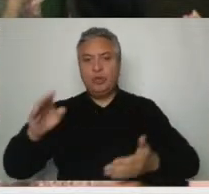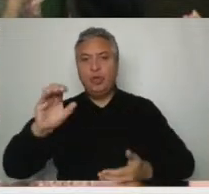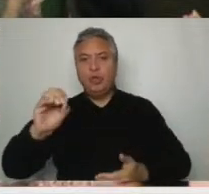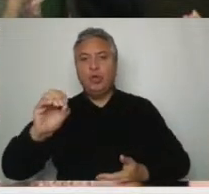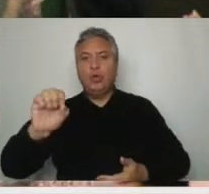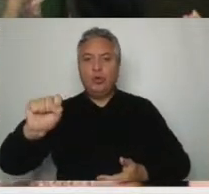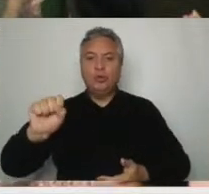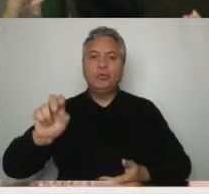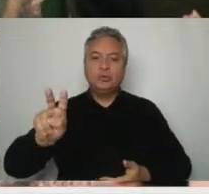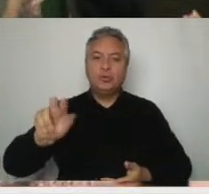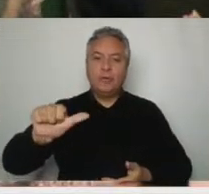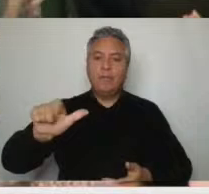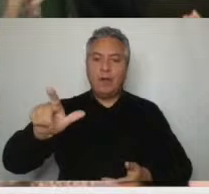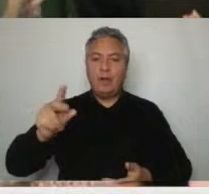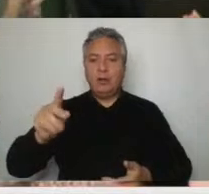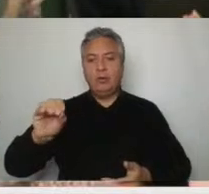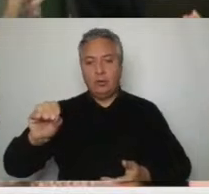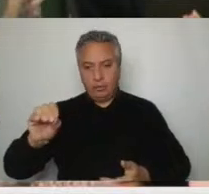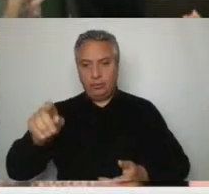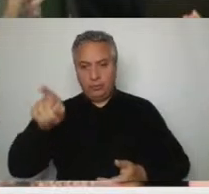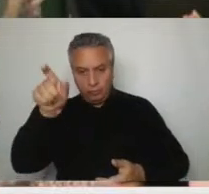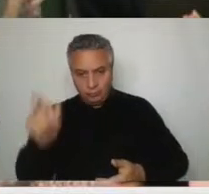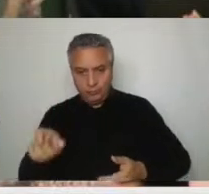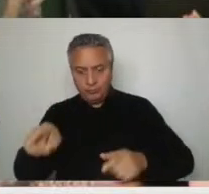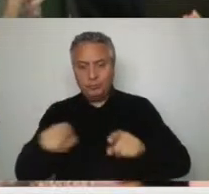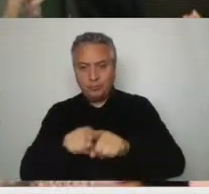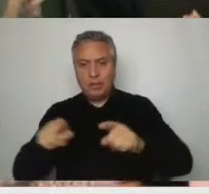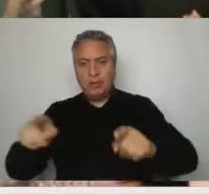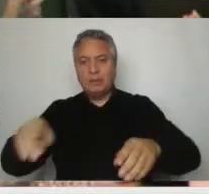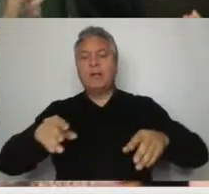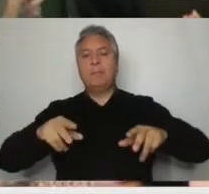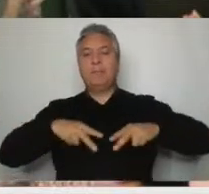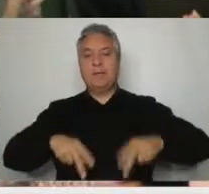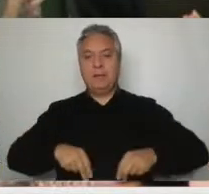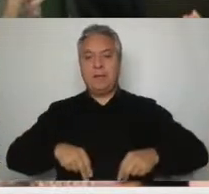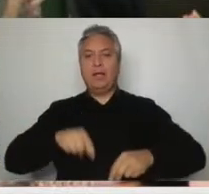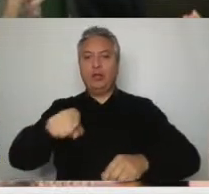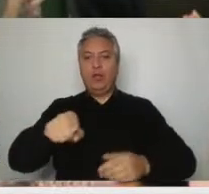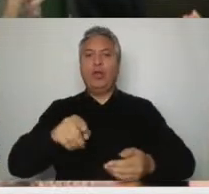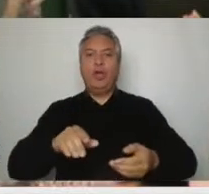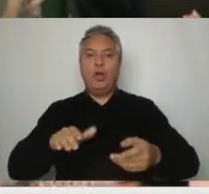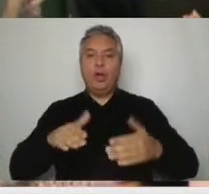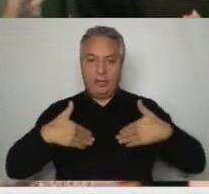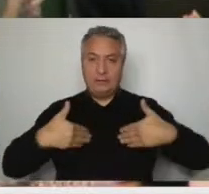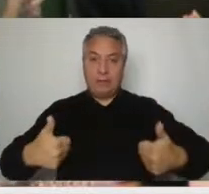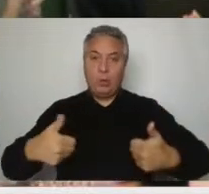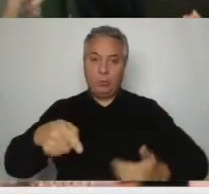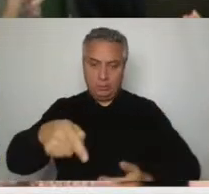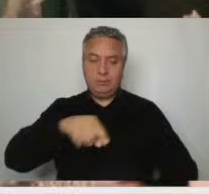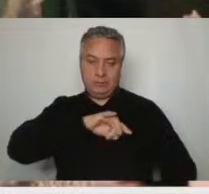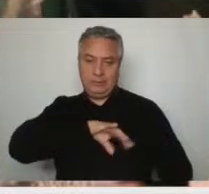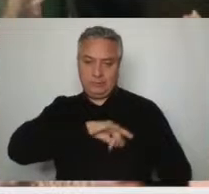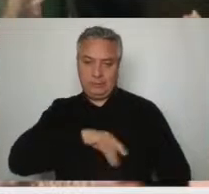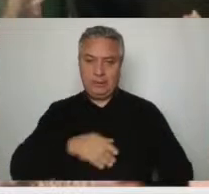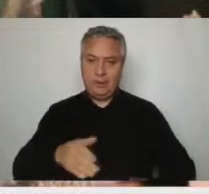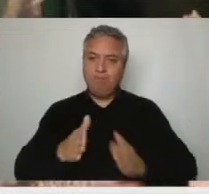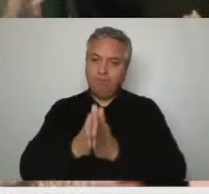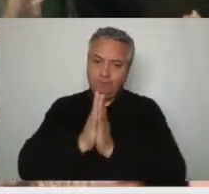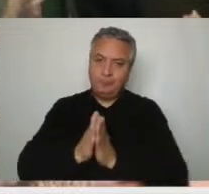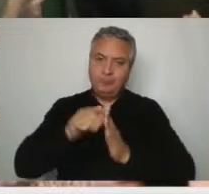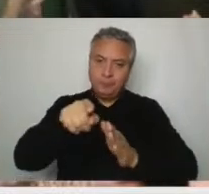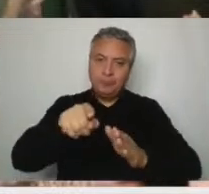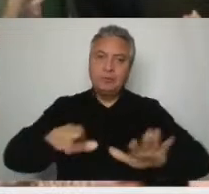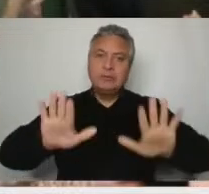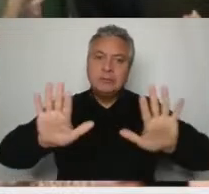the floor to Osvaldo Salgado, Undersecretary of Essential Networks from Health Ministry, Chile. You have